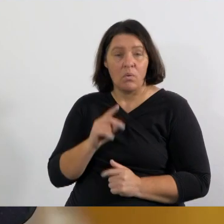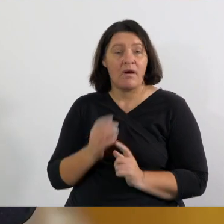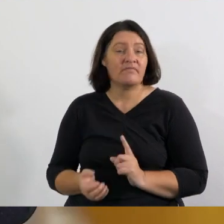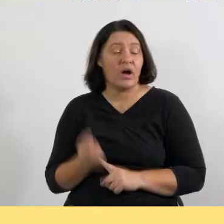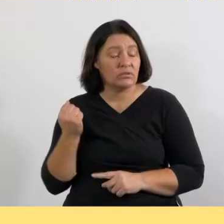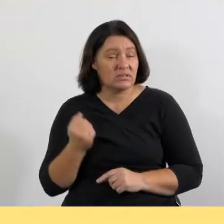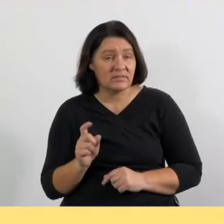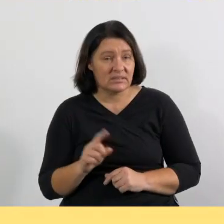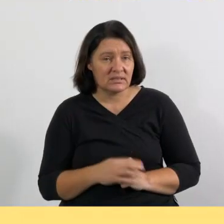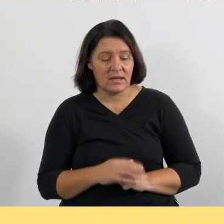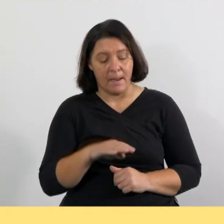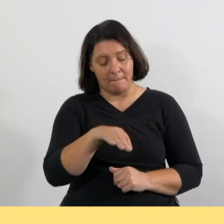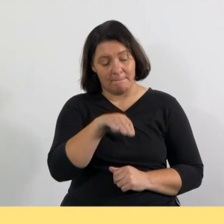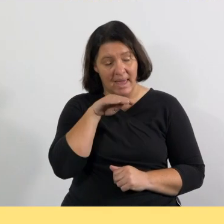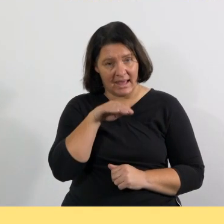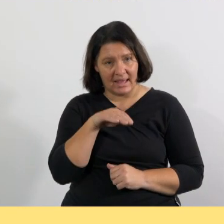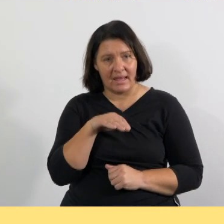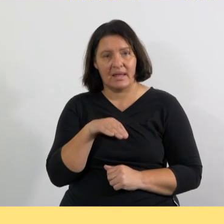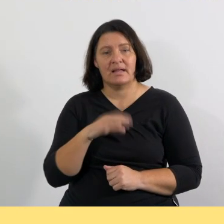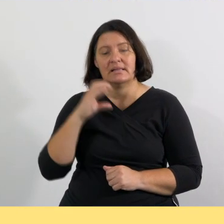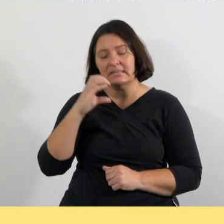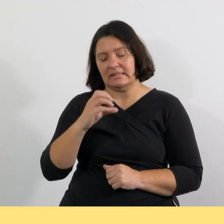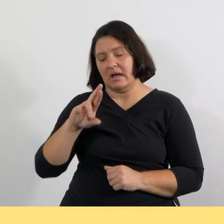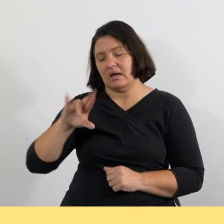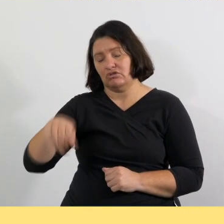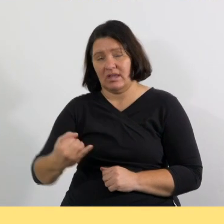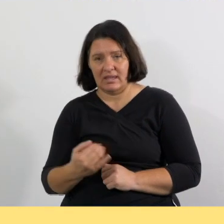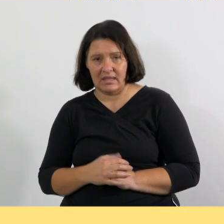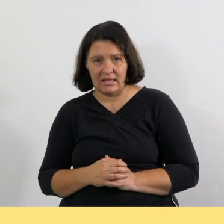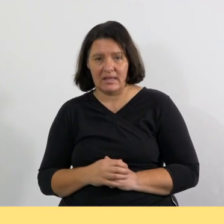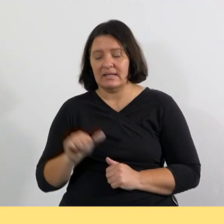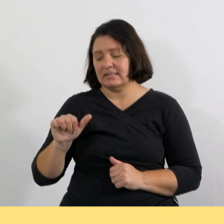words, here you find bank